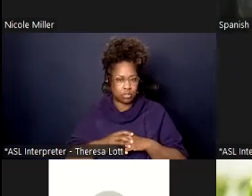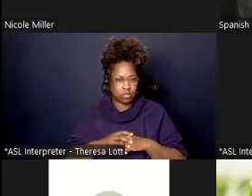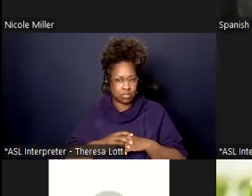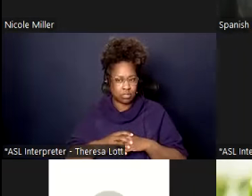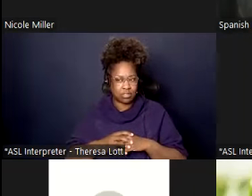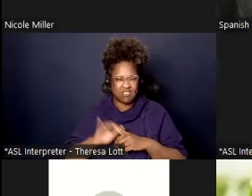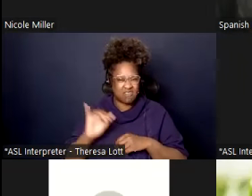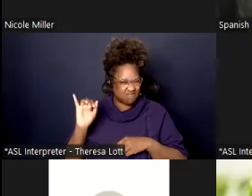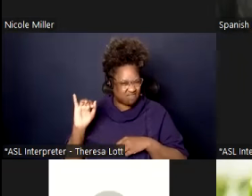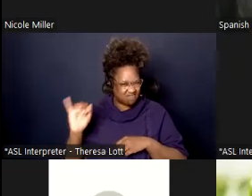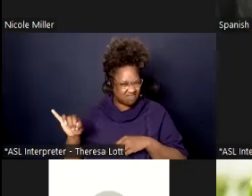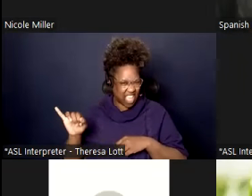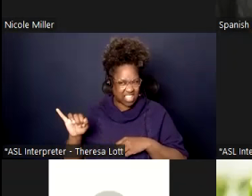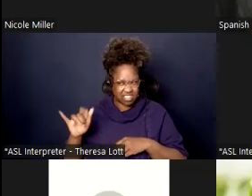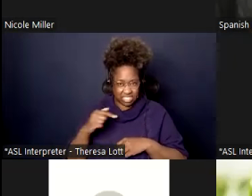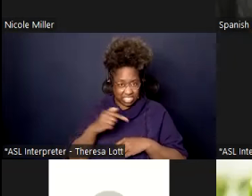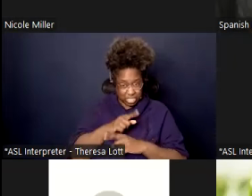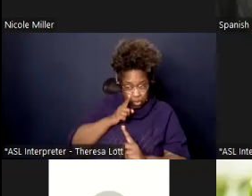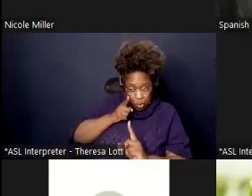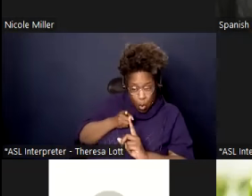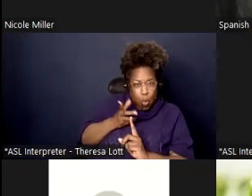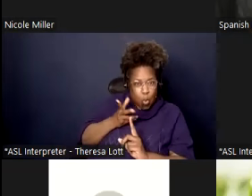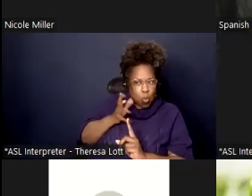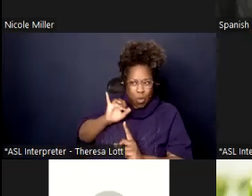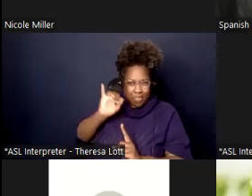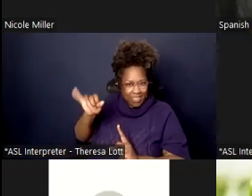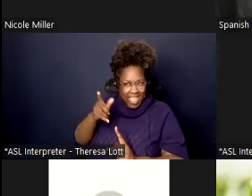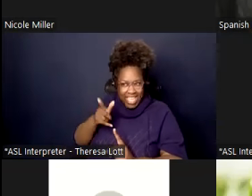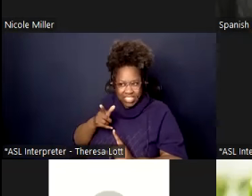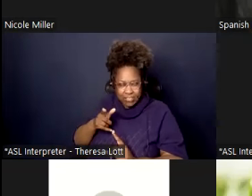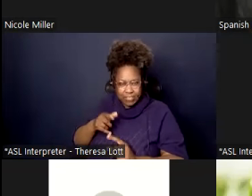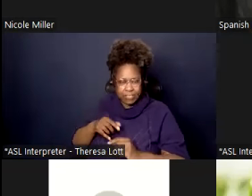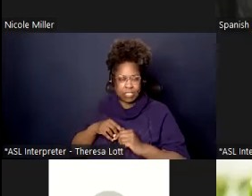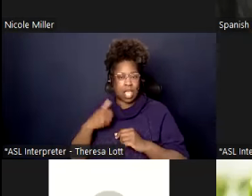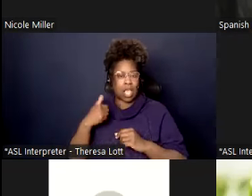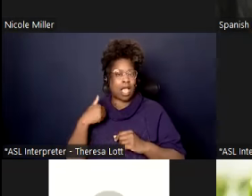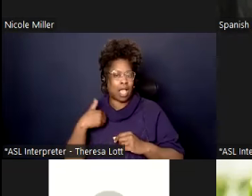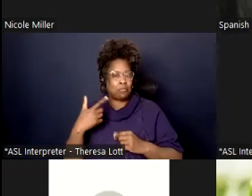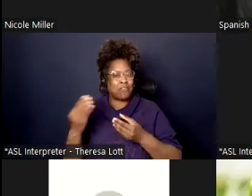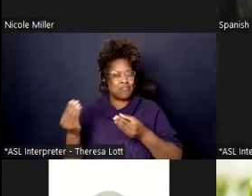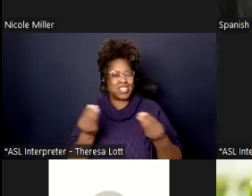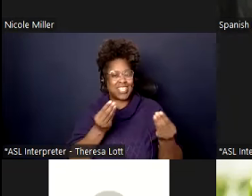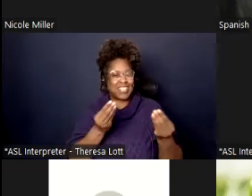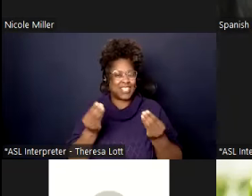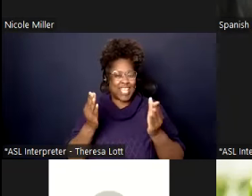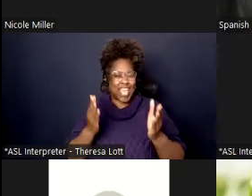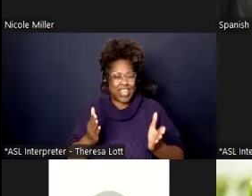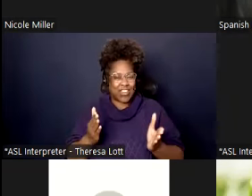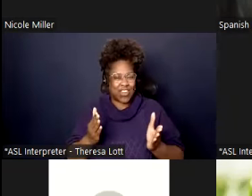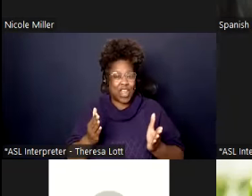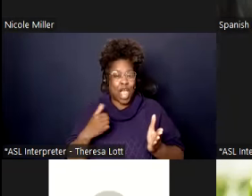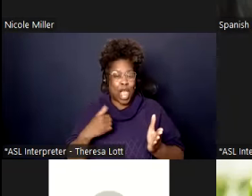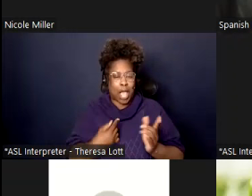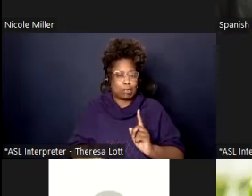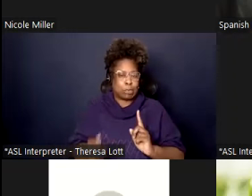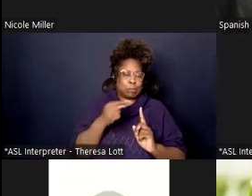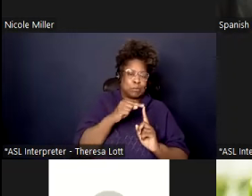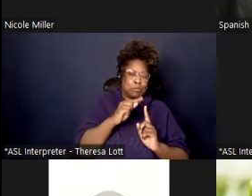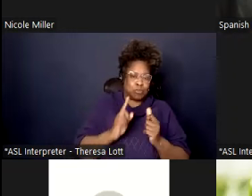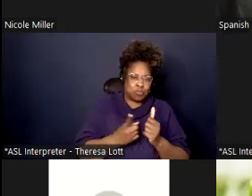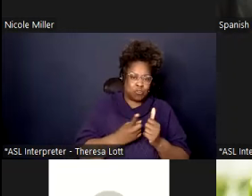spirit of what this goal is trying to get to. Because I'm a facilitator, I quickly jumped back to the main slide, but I don't think that there's